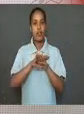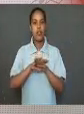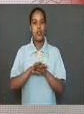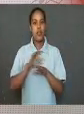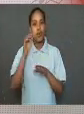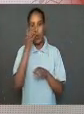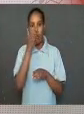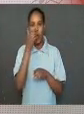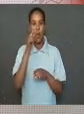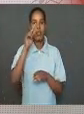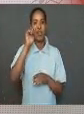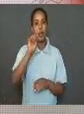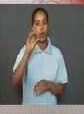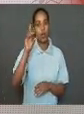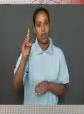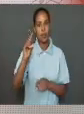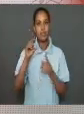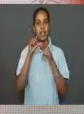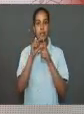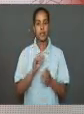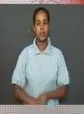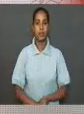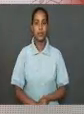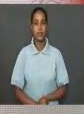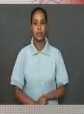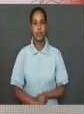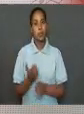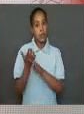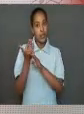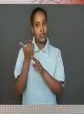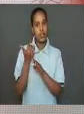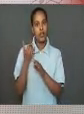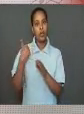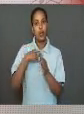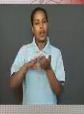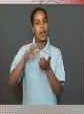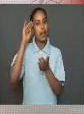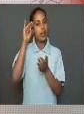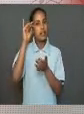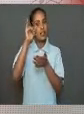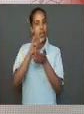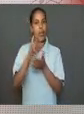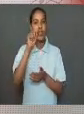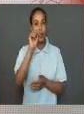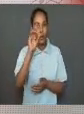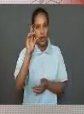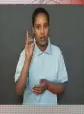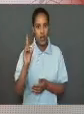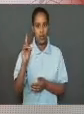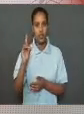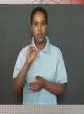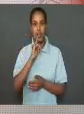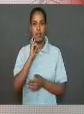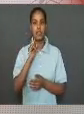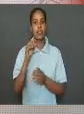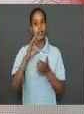common thermodynamic terms. Previously, we learned that thermodynamics is